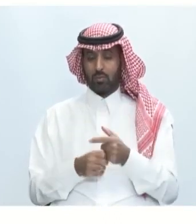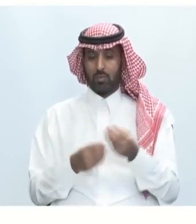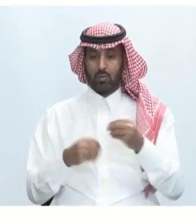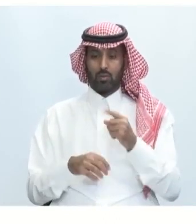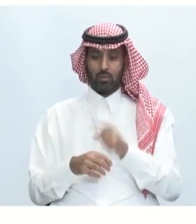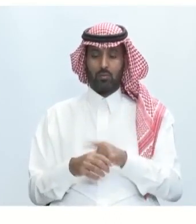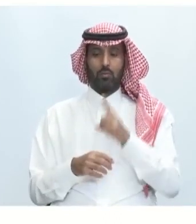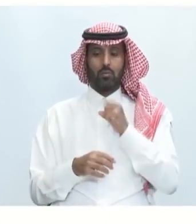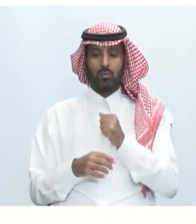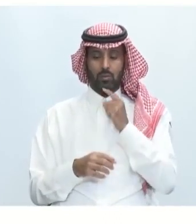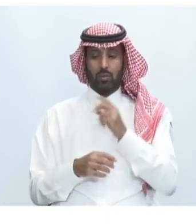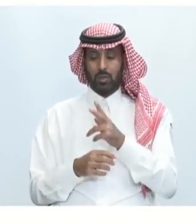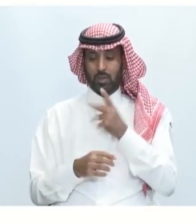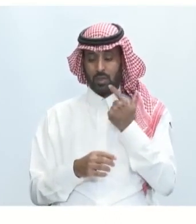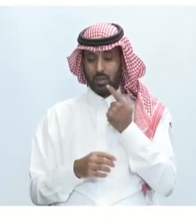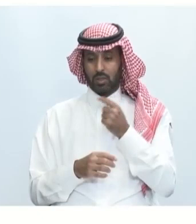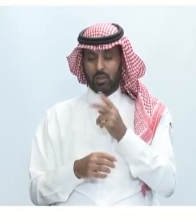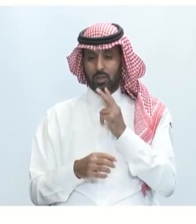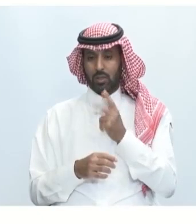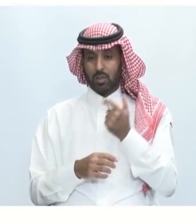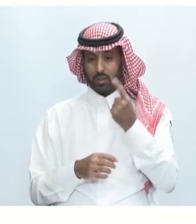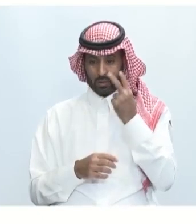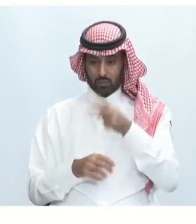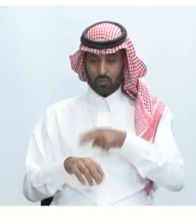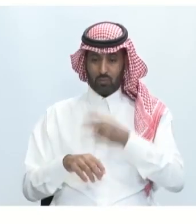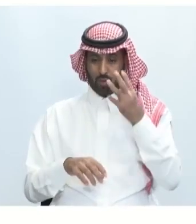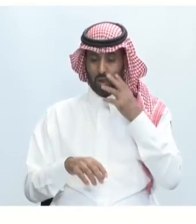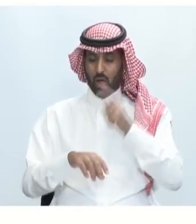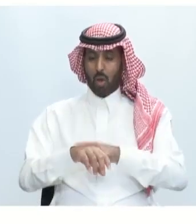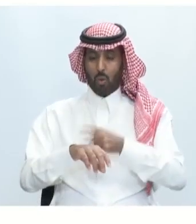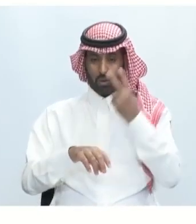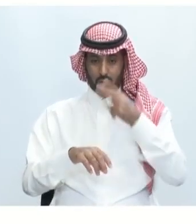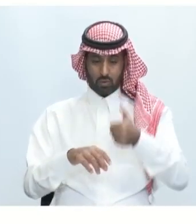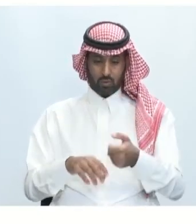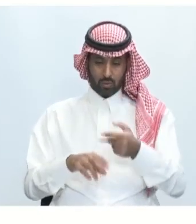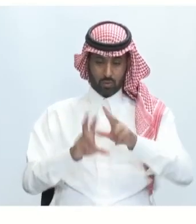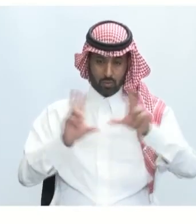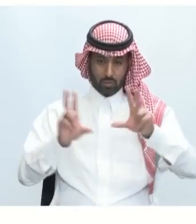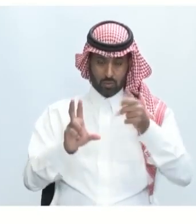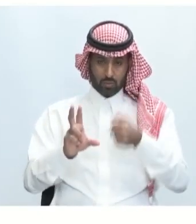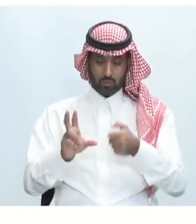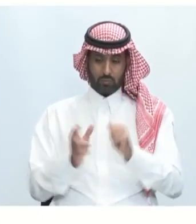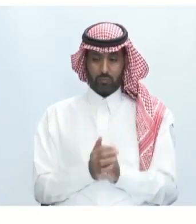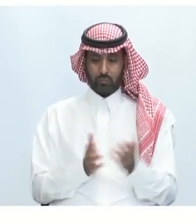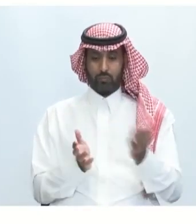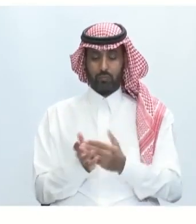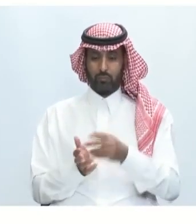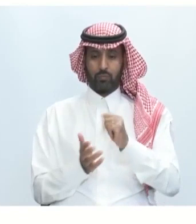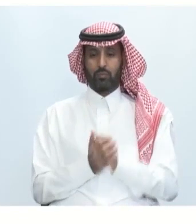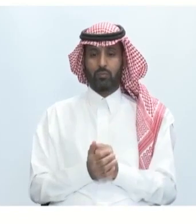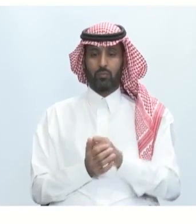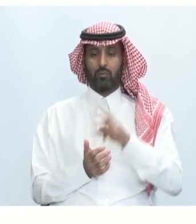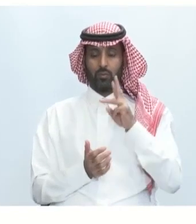teens spend more than 104 hours a month watching TV. They spend an average of about 12